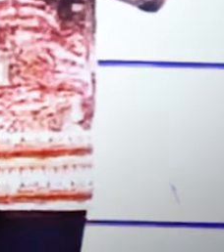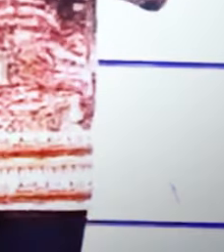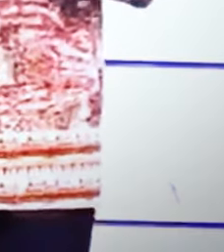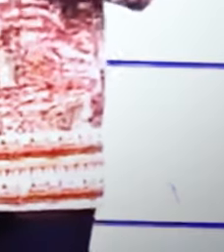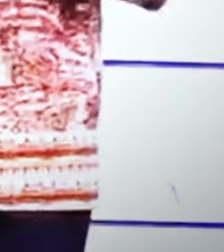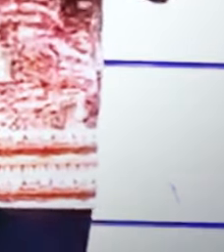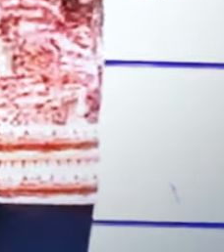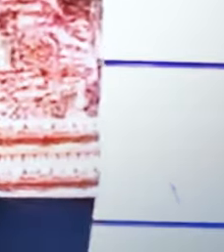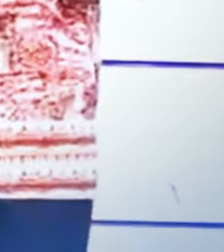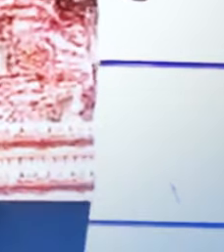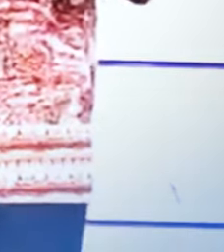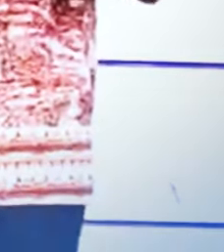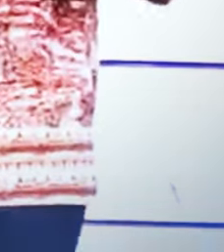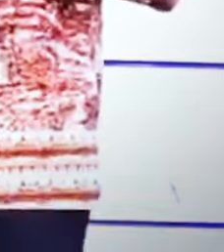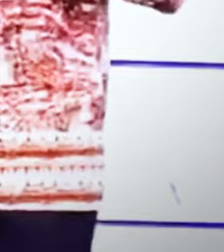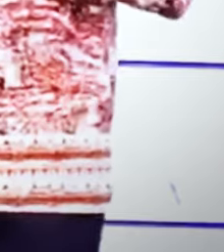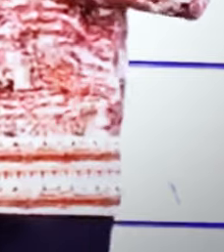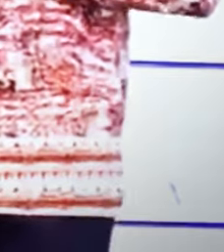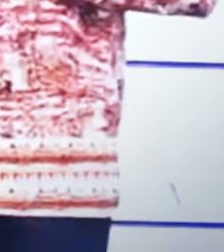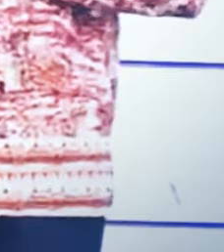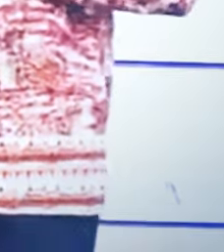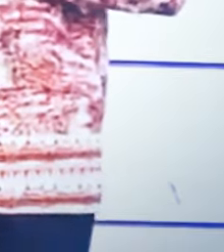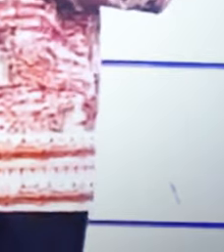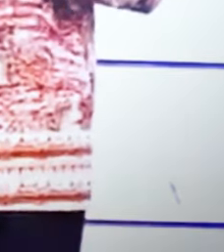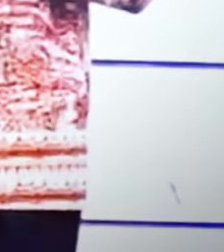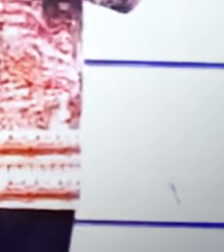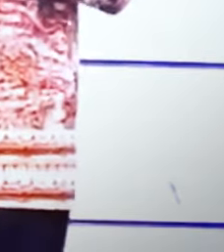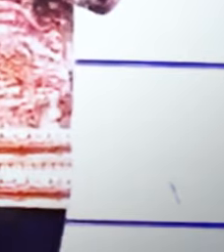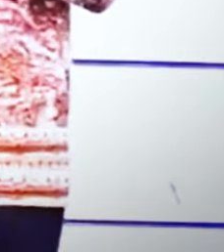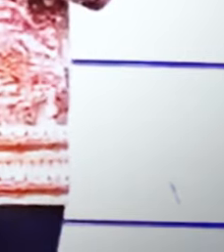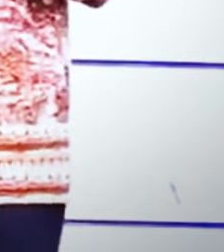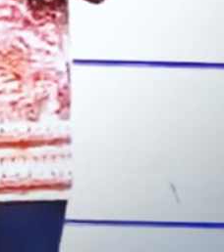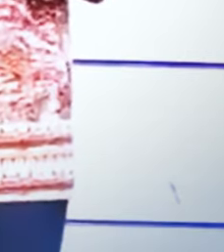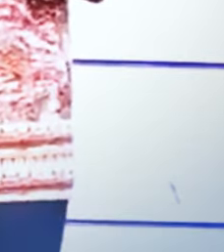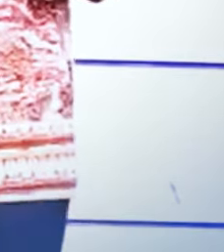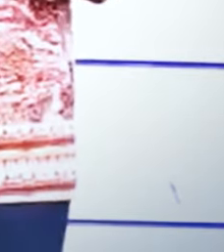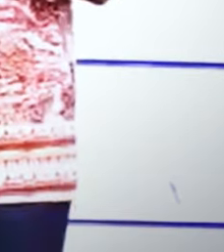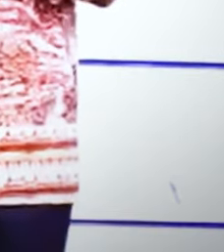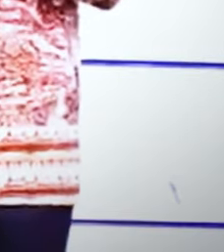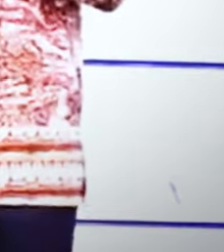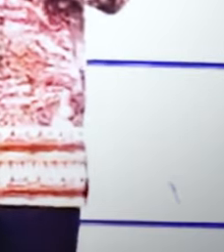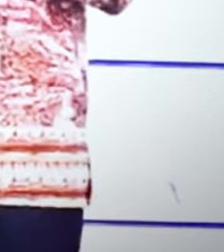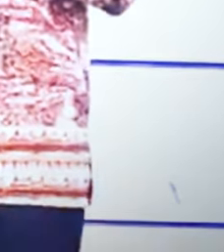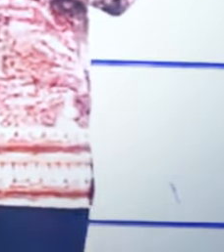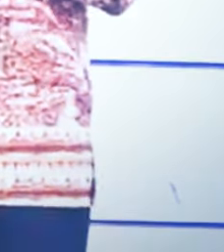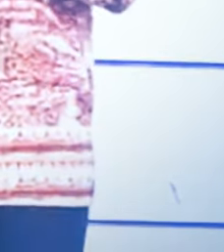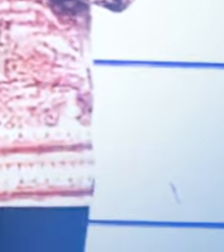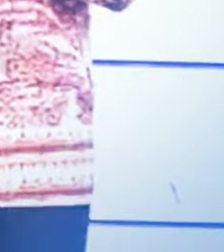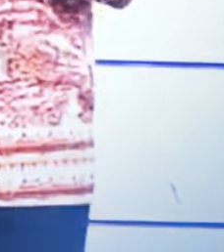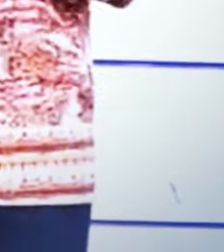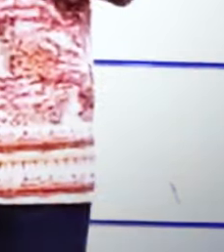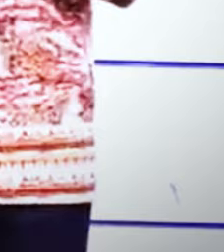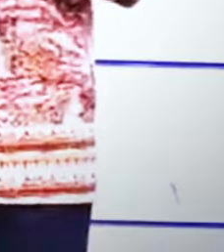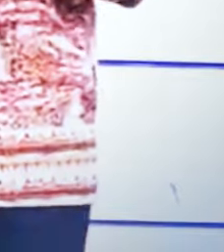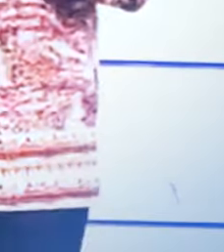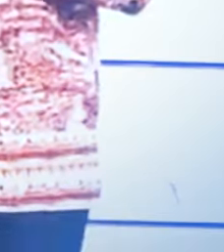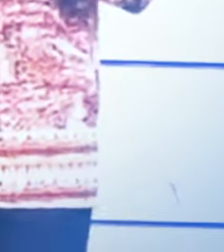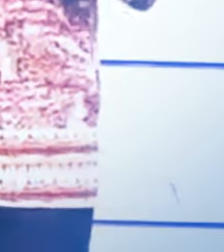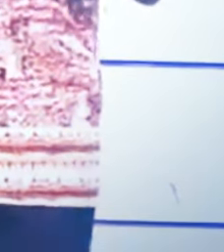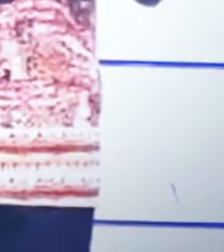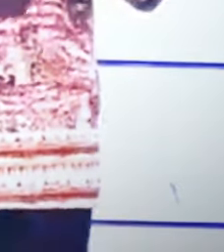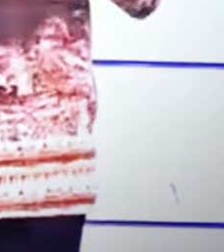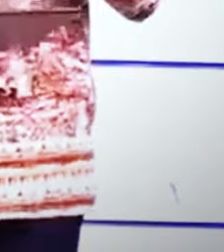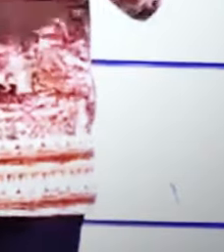Otherwise, you could be fighting everything and everyone, including God